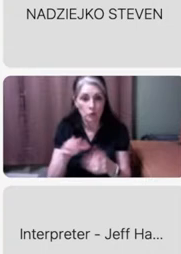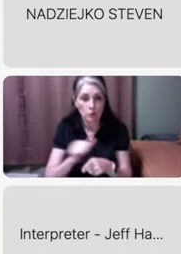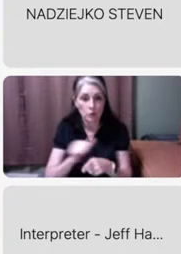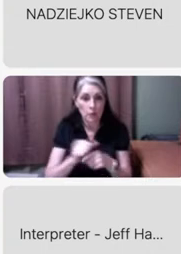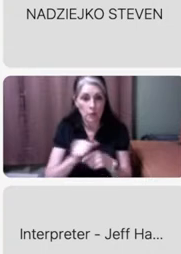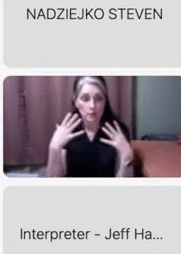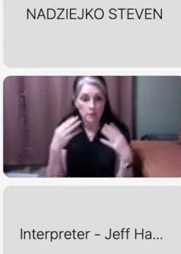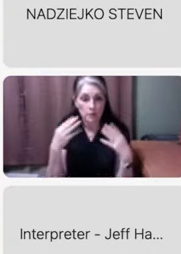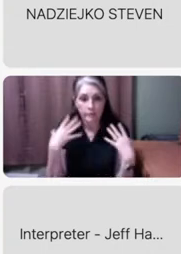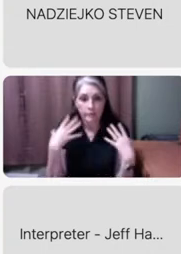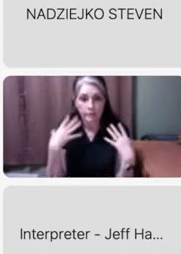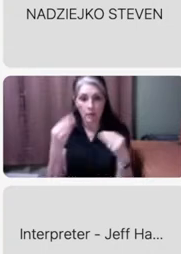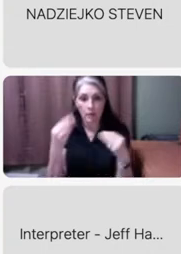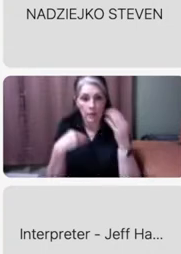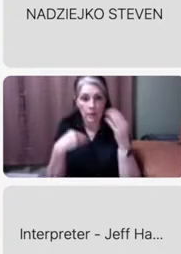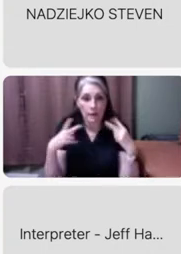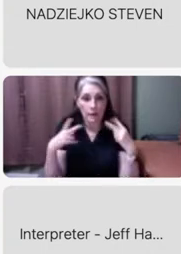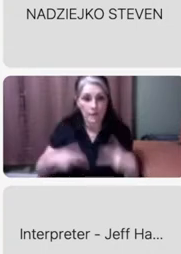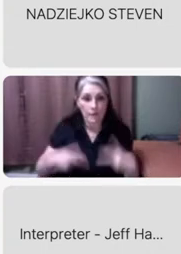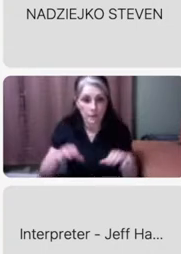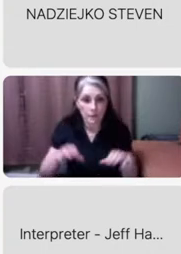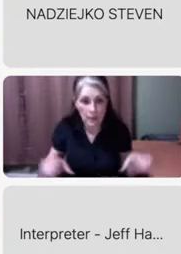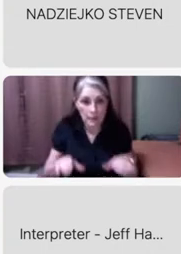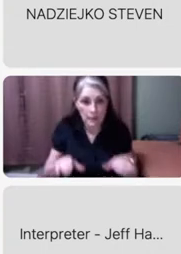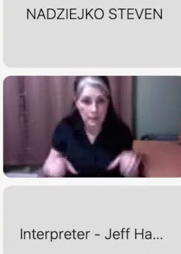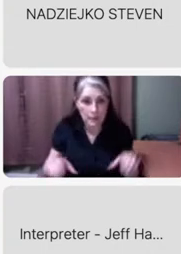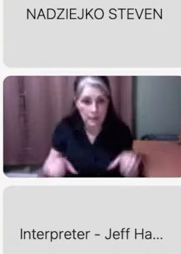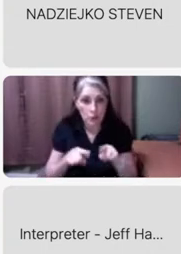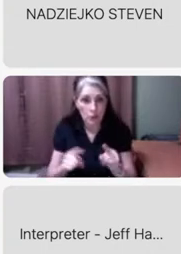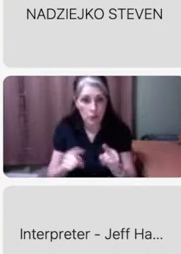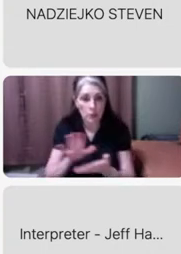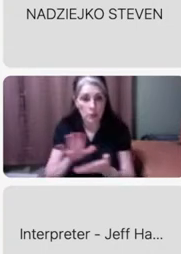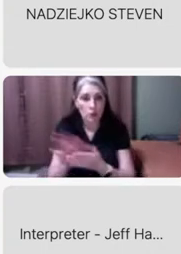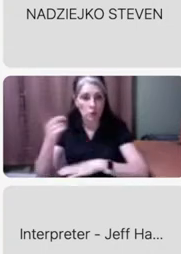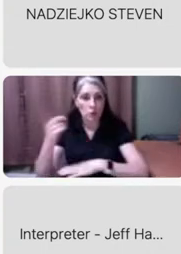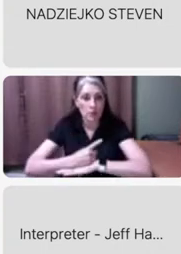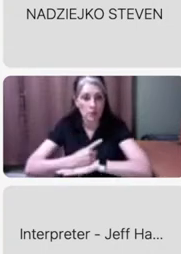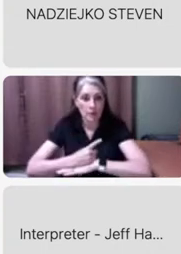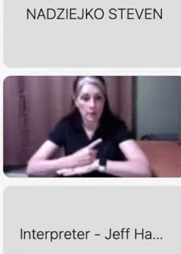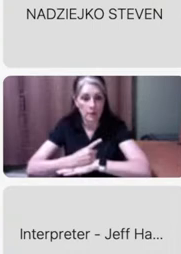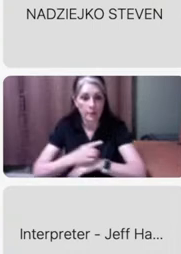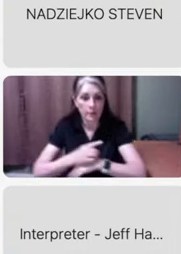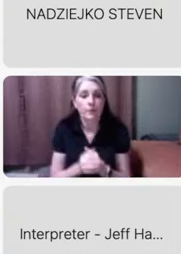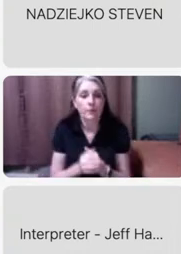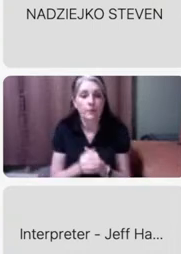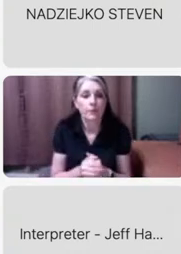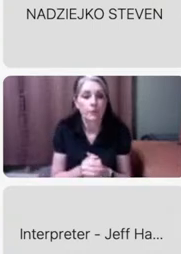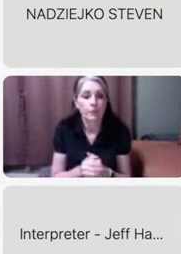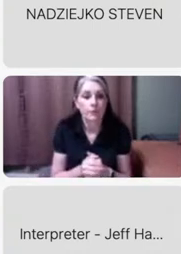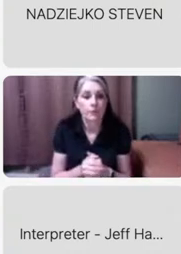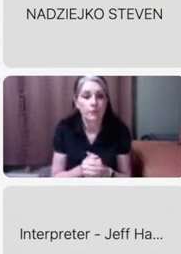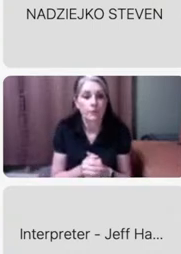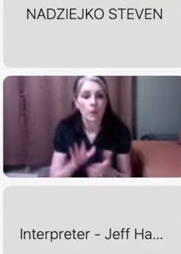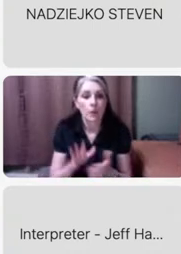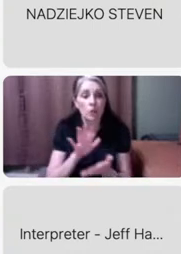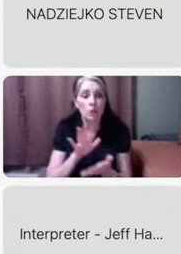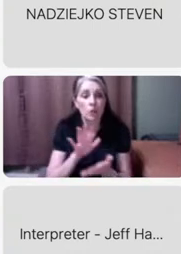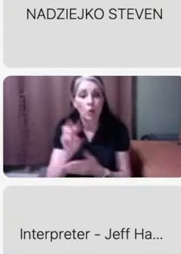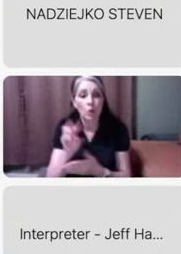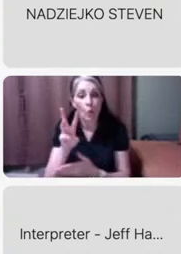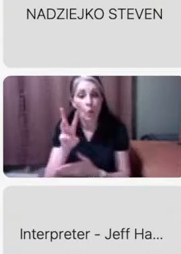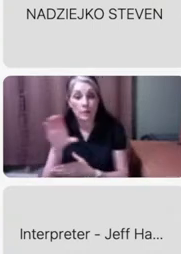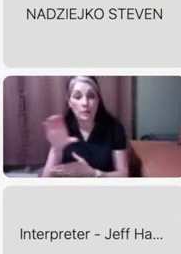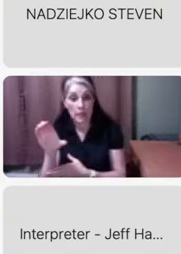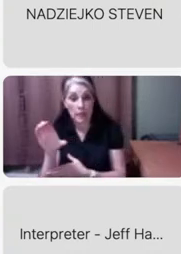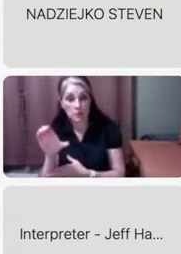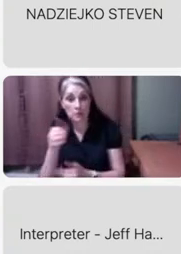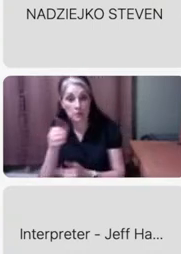behaviors throughout the school day in the subject heading school wellness council it reads each school within the